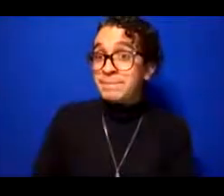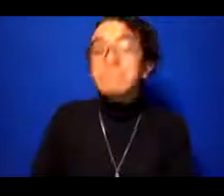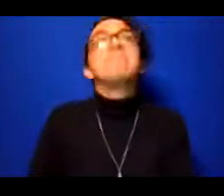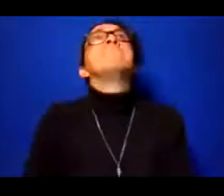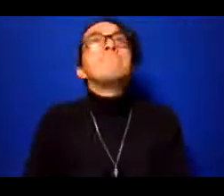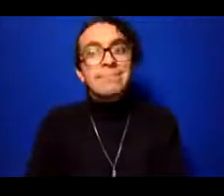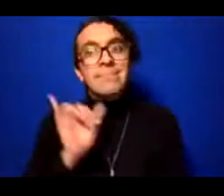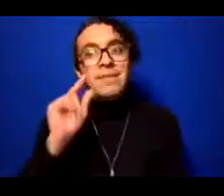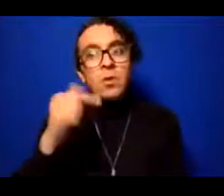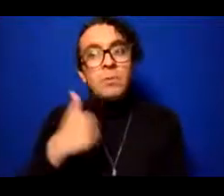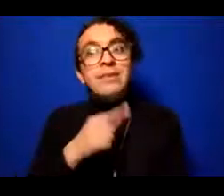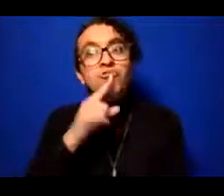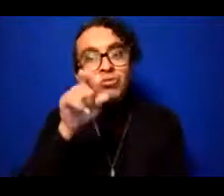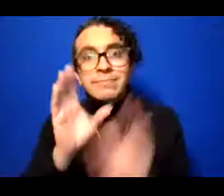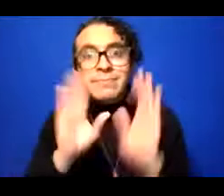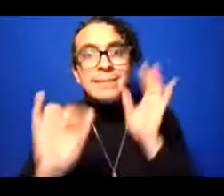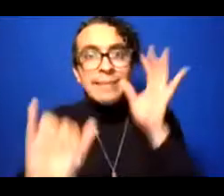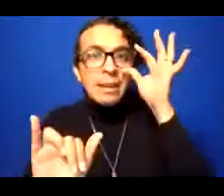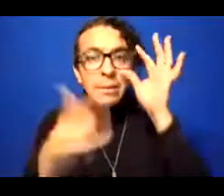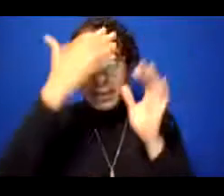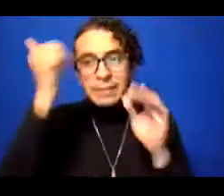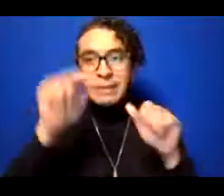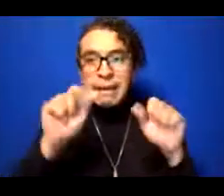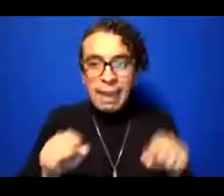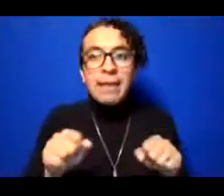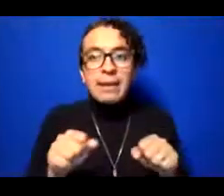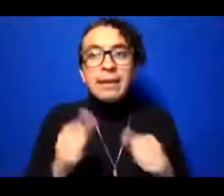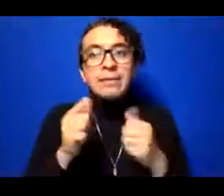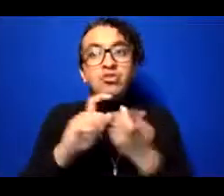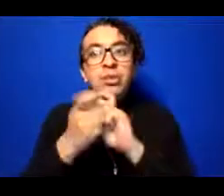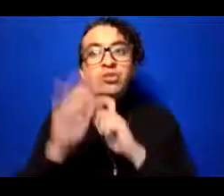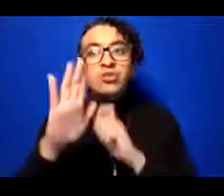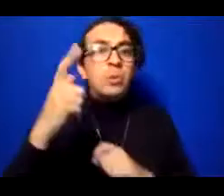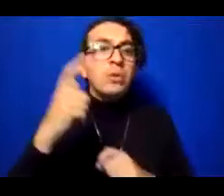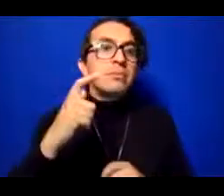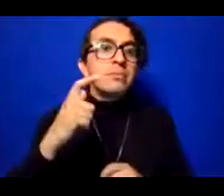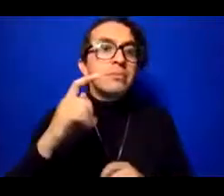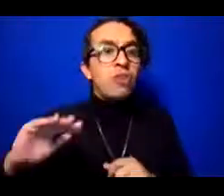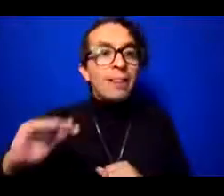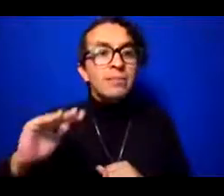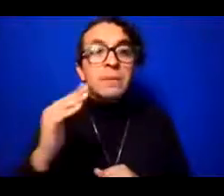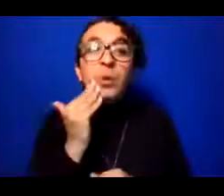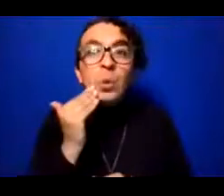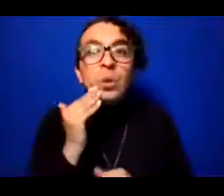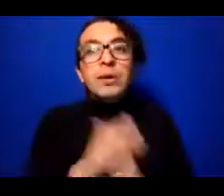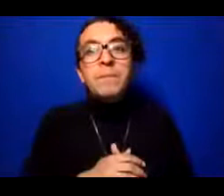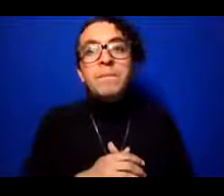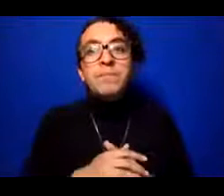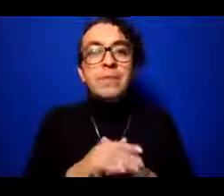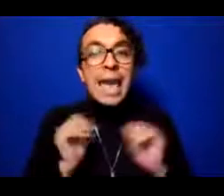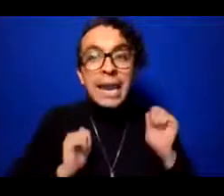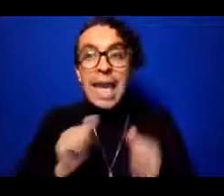something to watch out for, because it can change your child's mood, attitude,